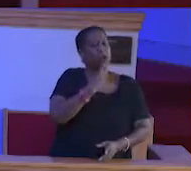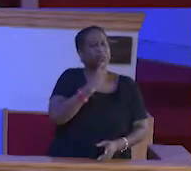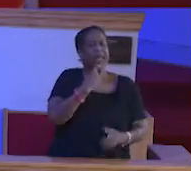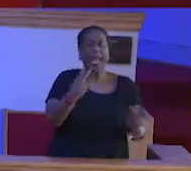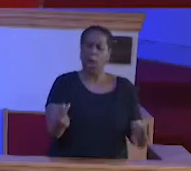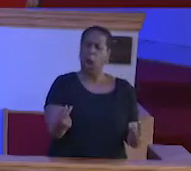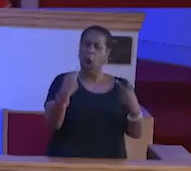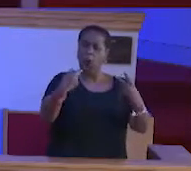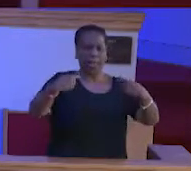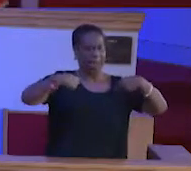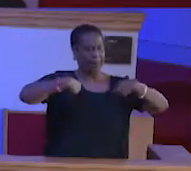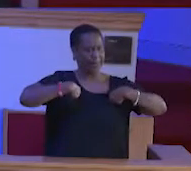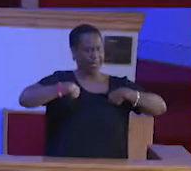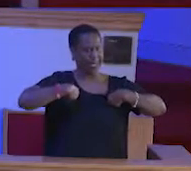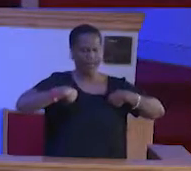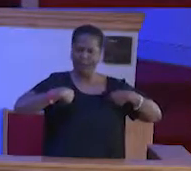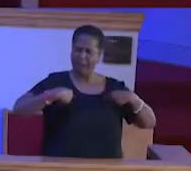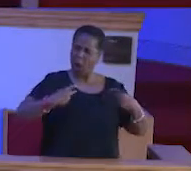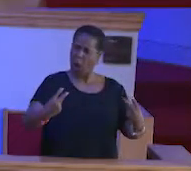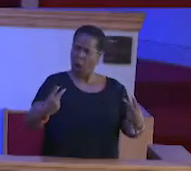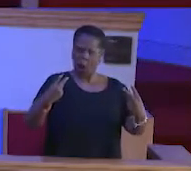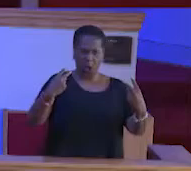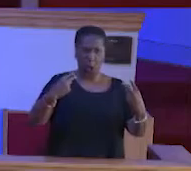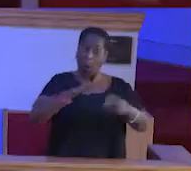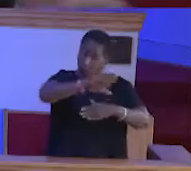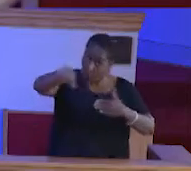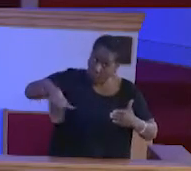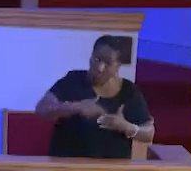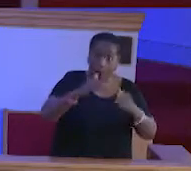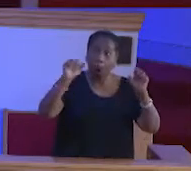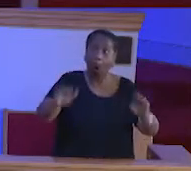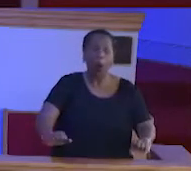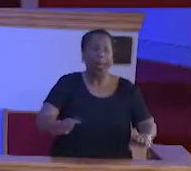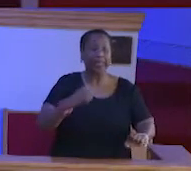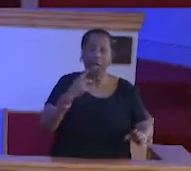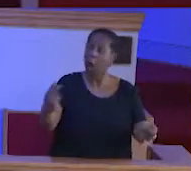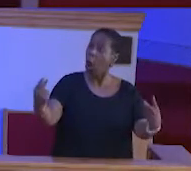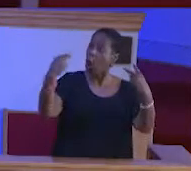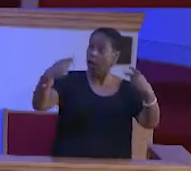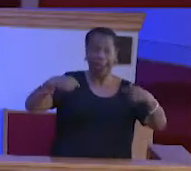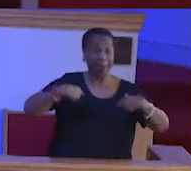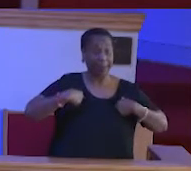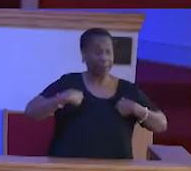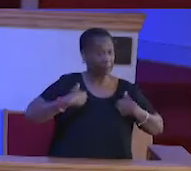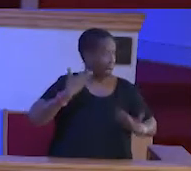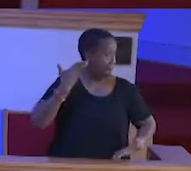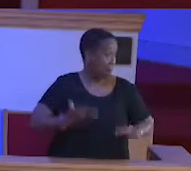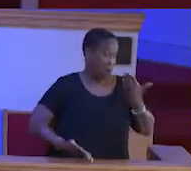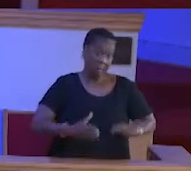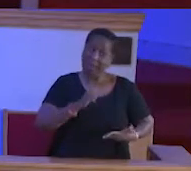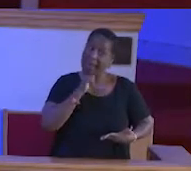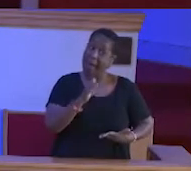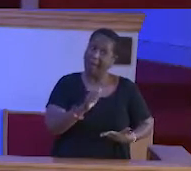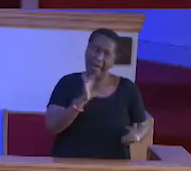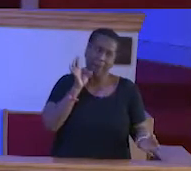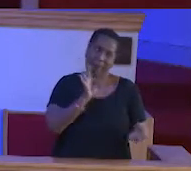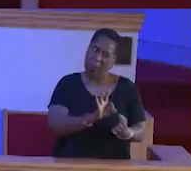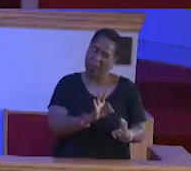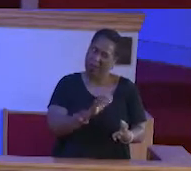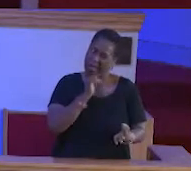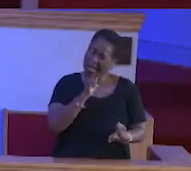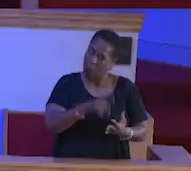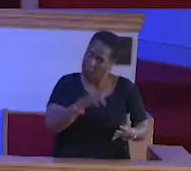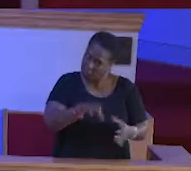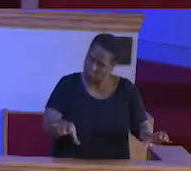look at me. And all of us can say, look at me. I may not be what I'm supposed to be,